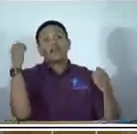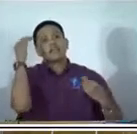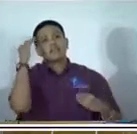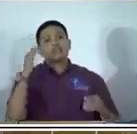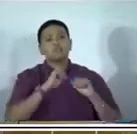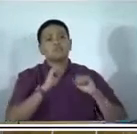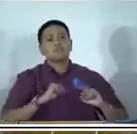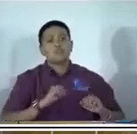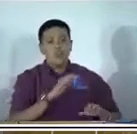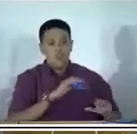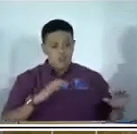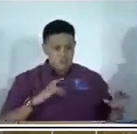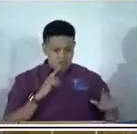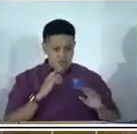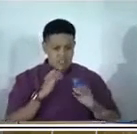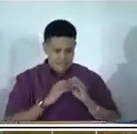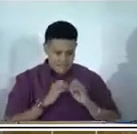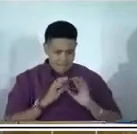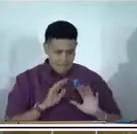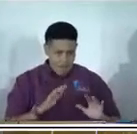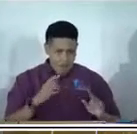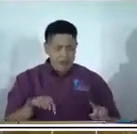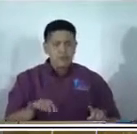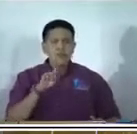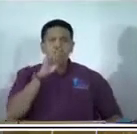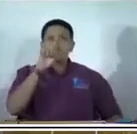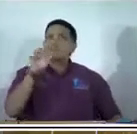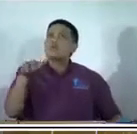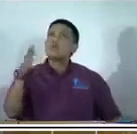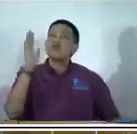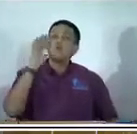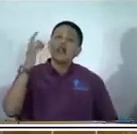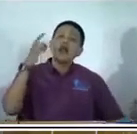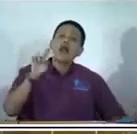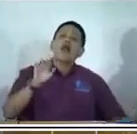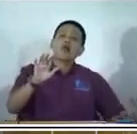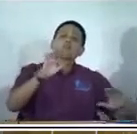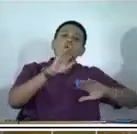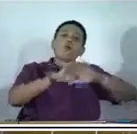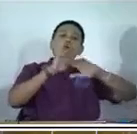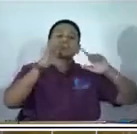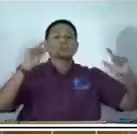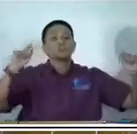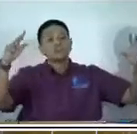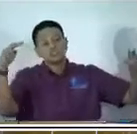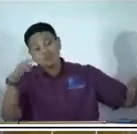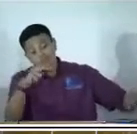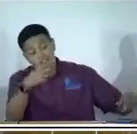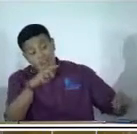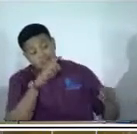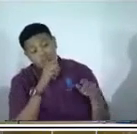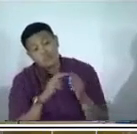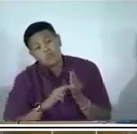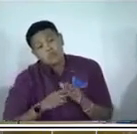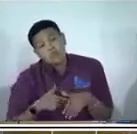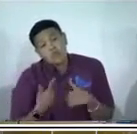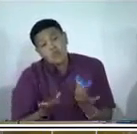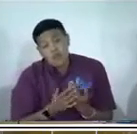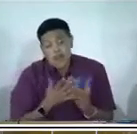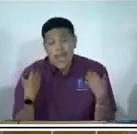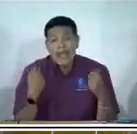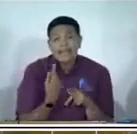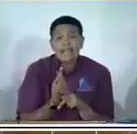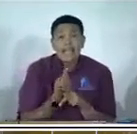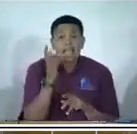formed. And this is really what's going to happen. It's on the screen. Essentially, Madam Speaker, healthcare is